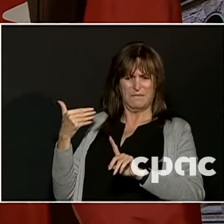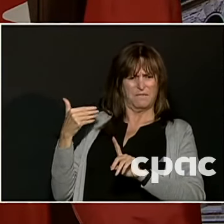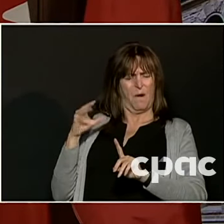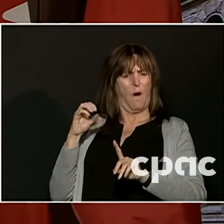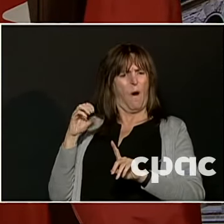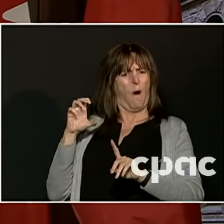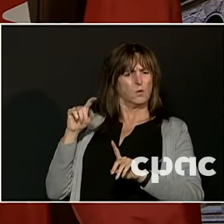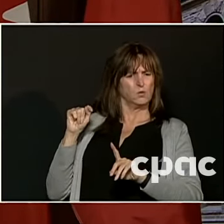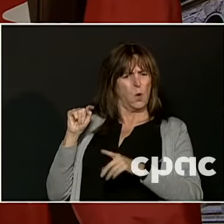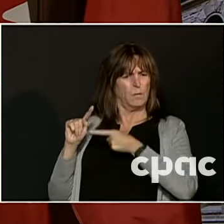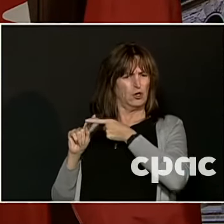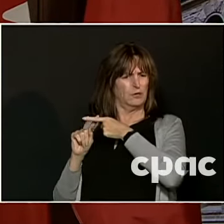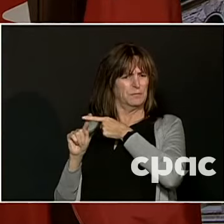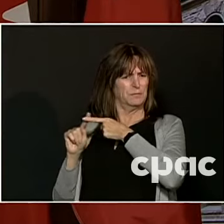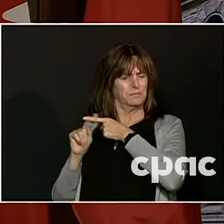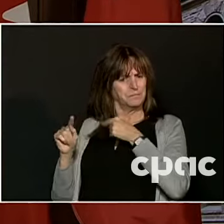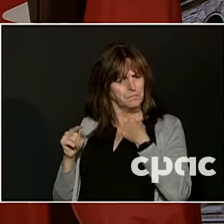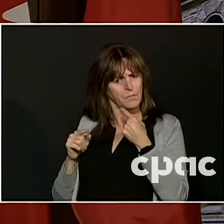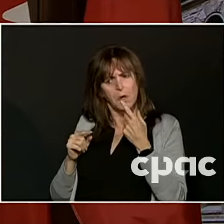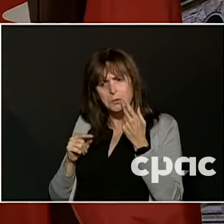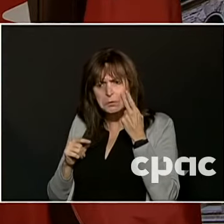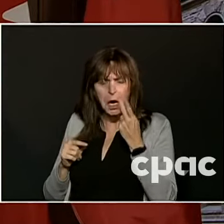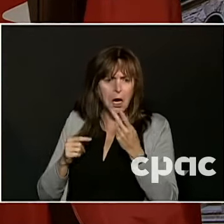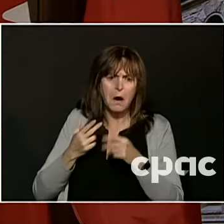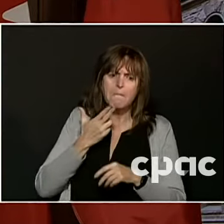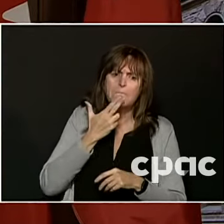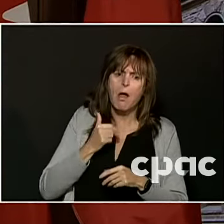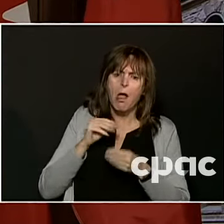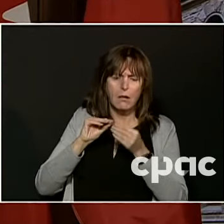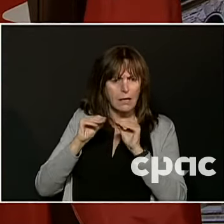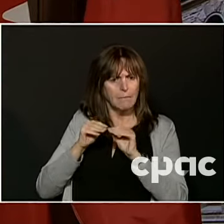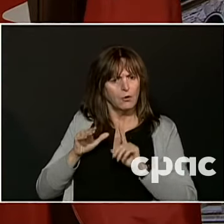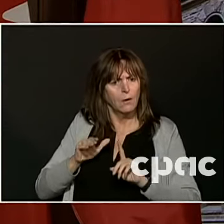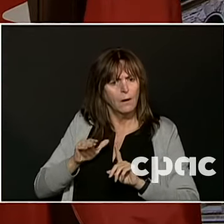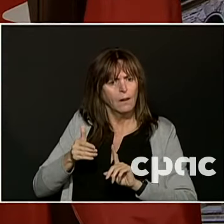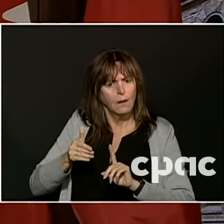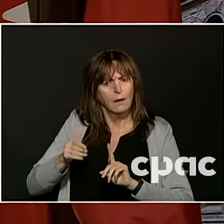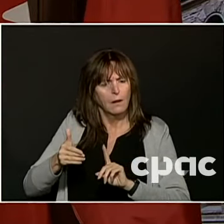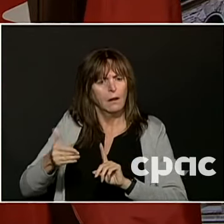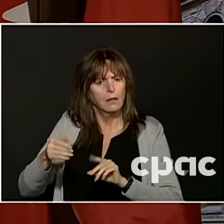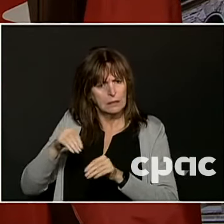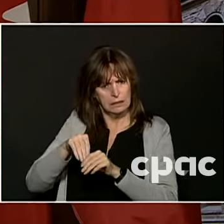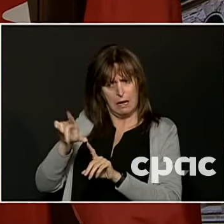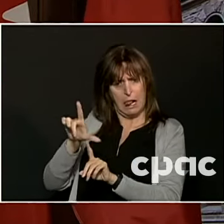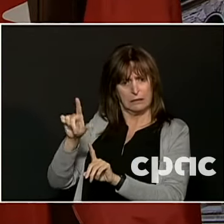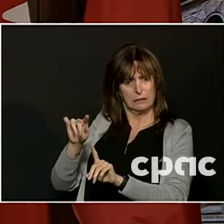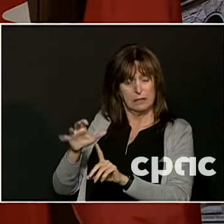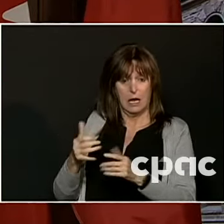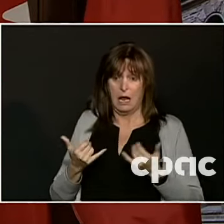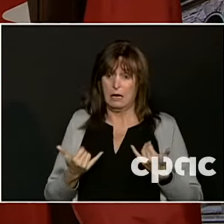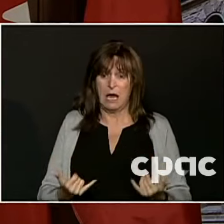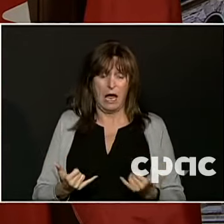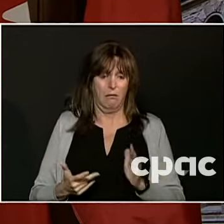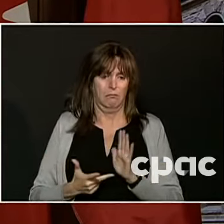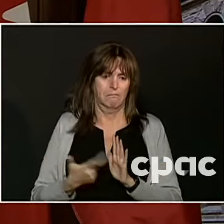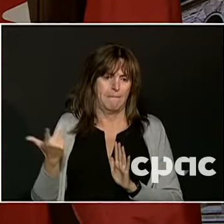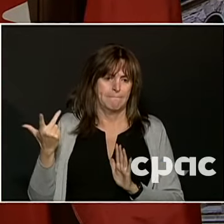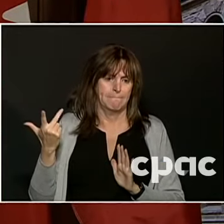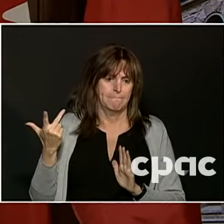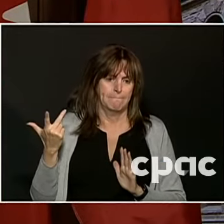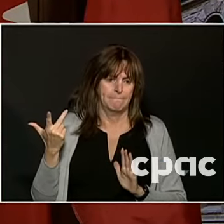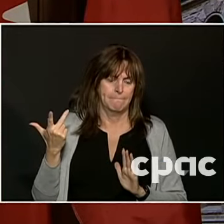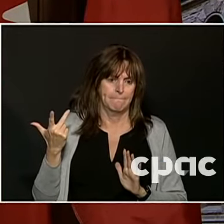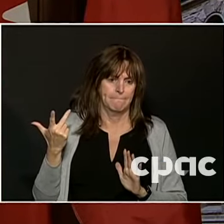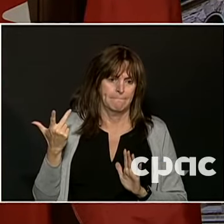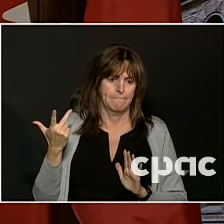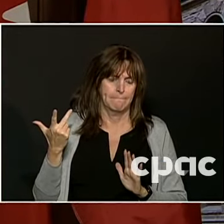small rate or level of overall mortality. We've now tripled the mortality that we reported over that in